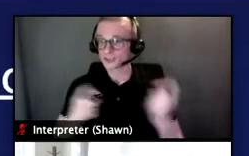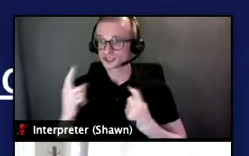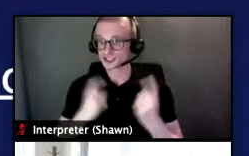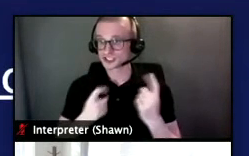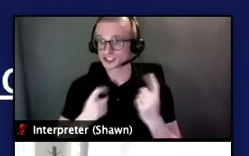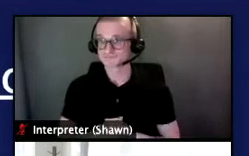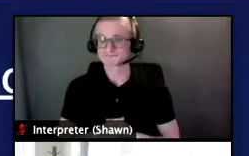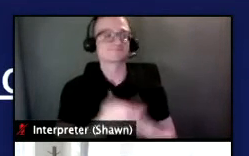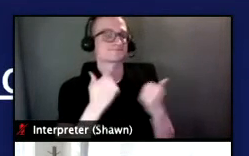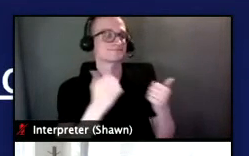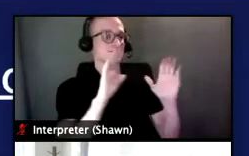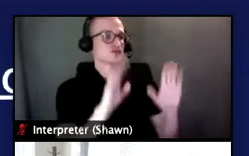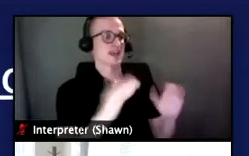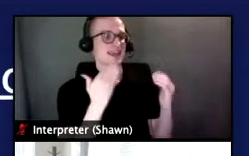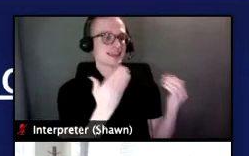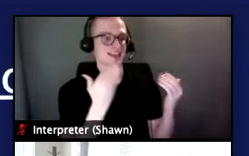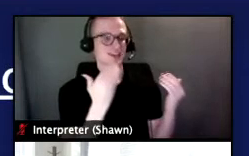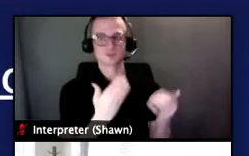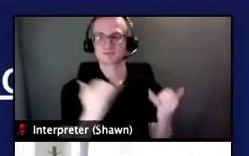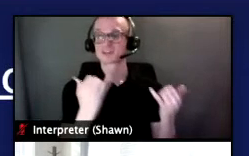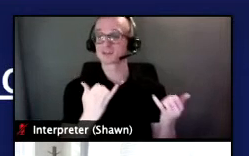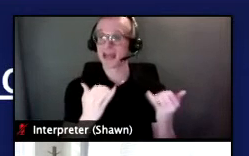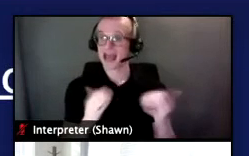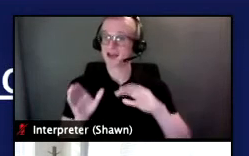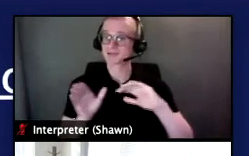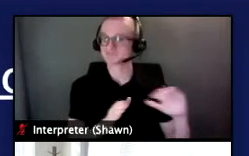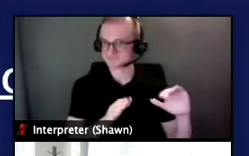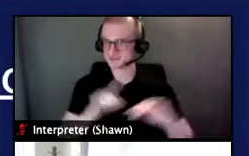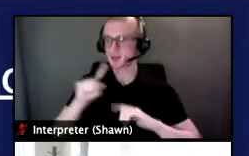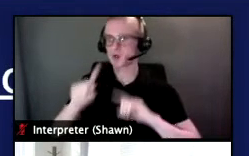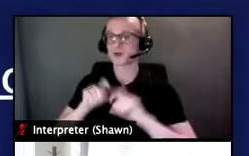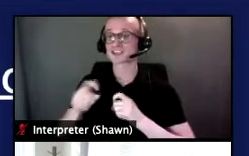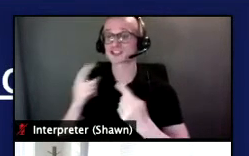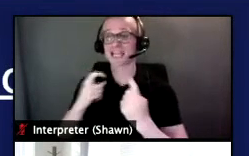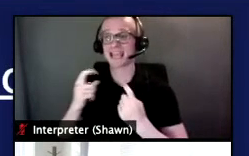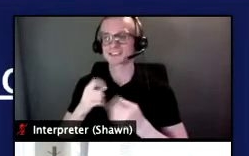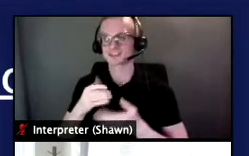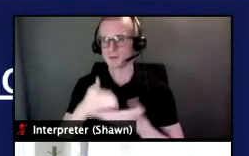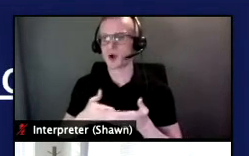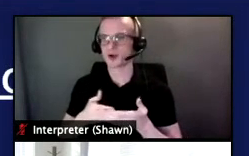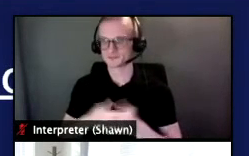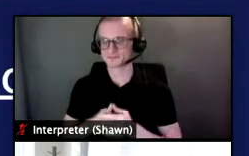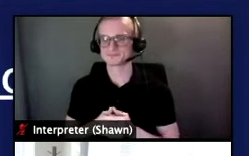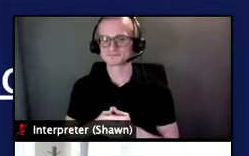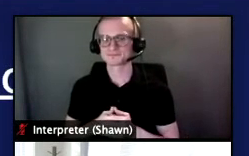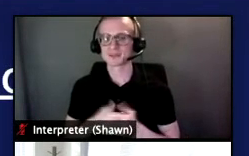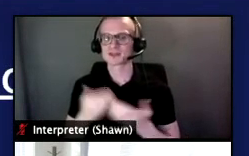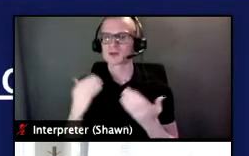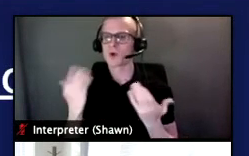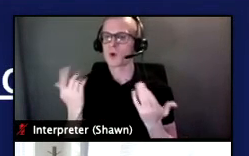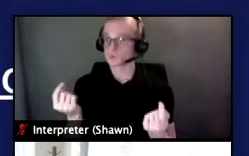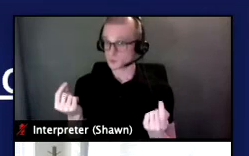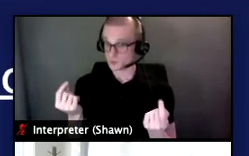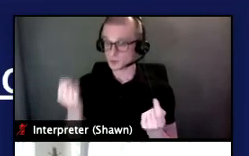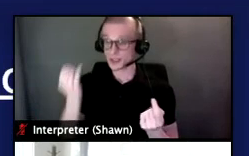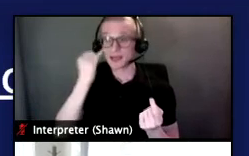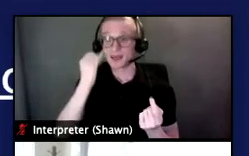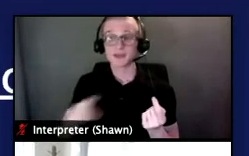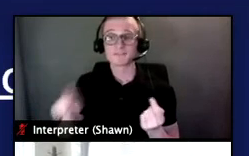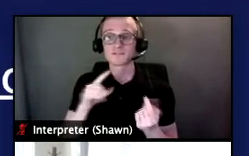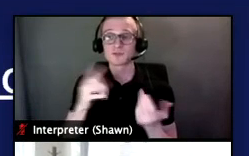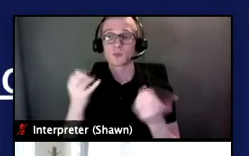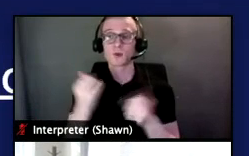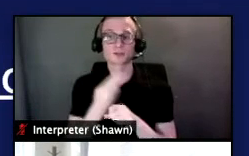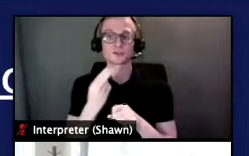Great, thank you. And with that, we'll move to the Q&A portion of today. So how we'll do this is if you want to use the raise